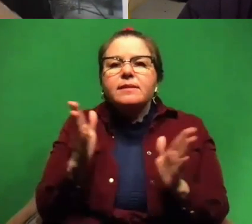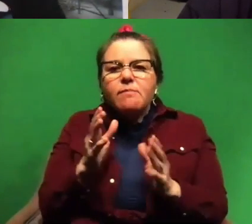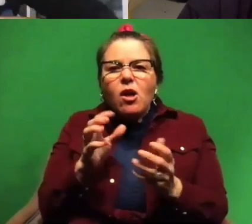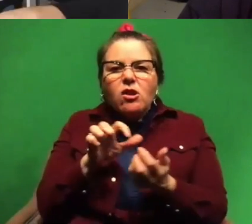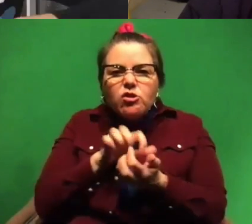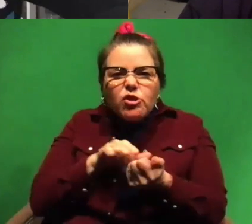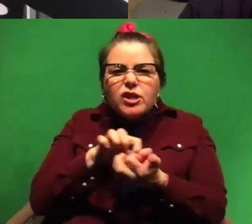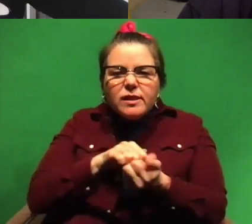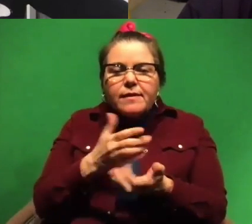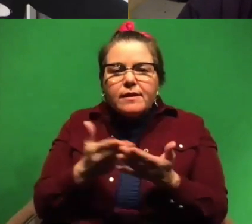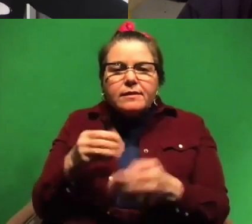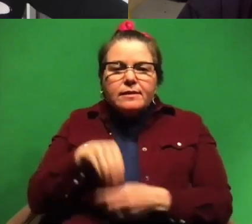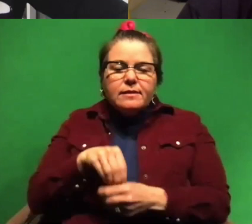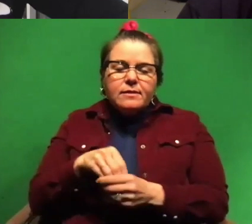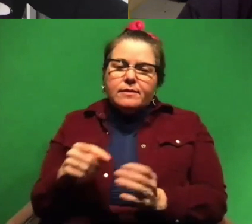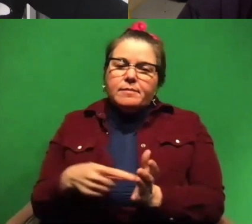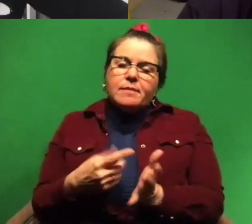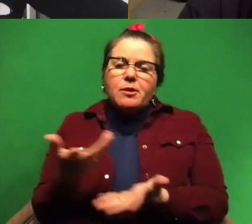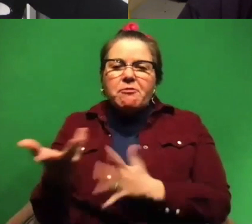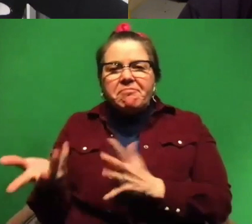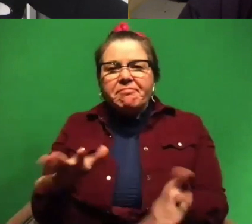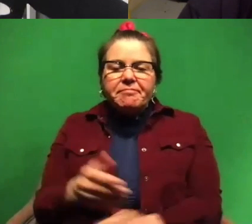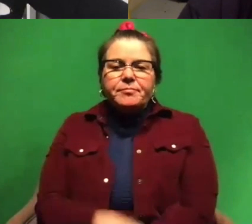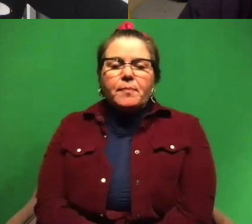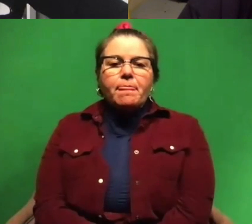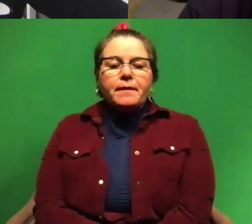things that are in there sometimes.